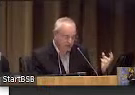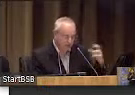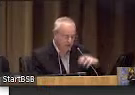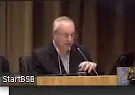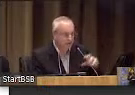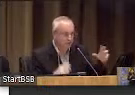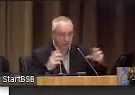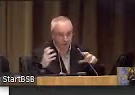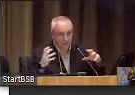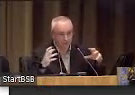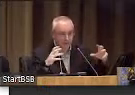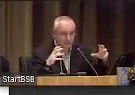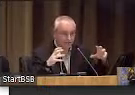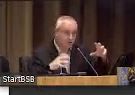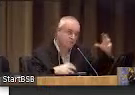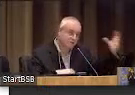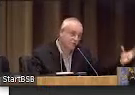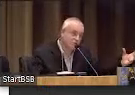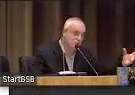Natalia,